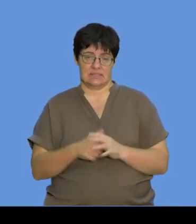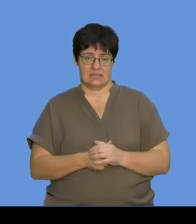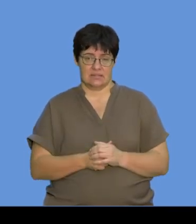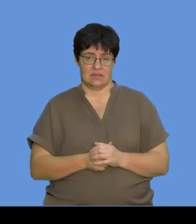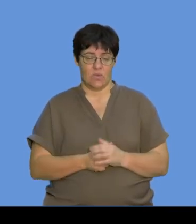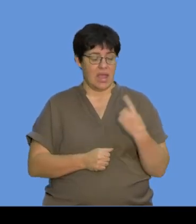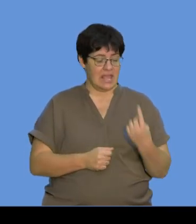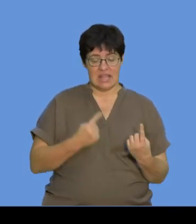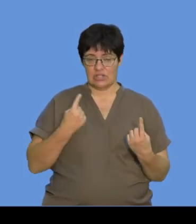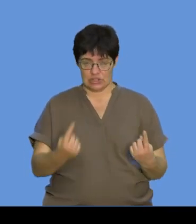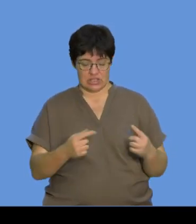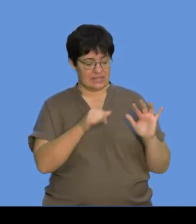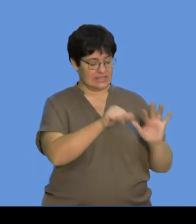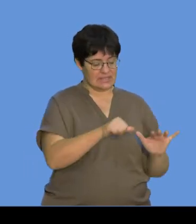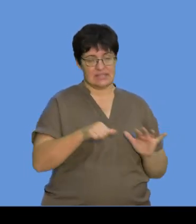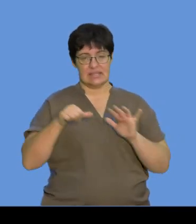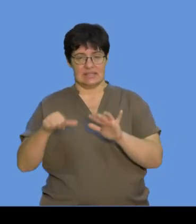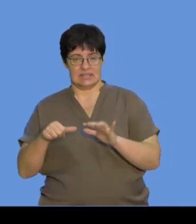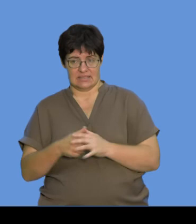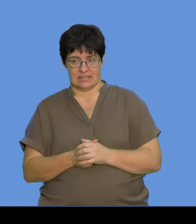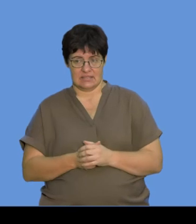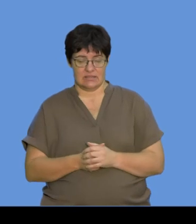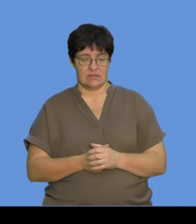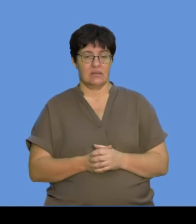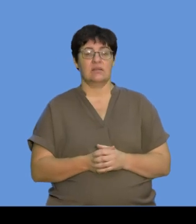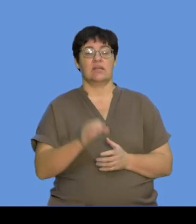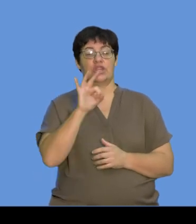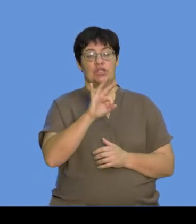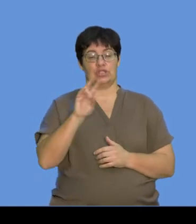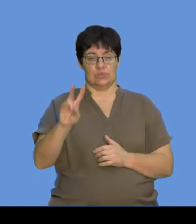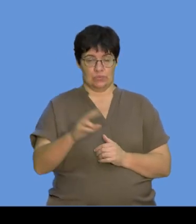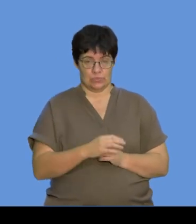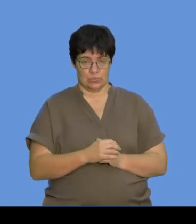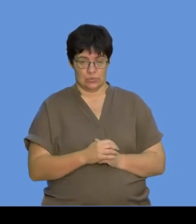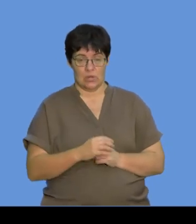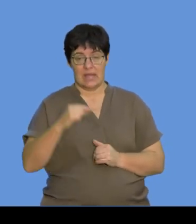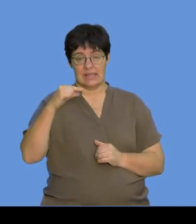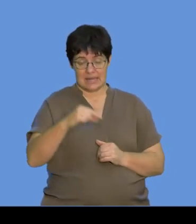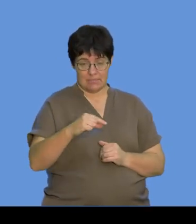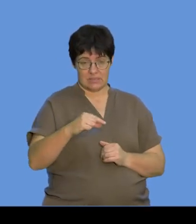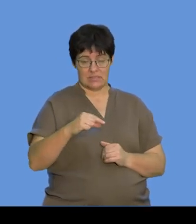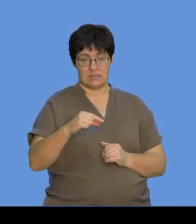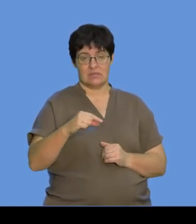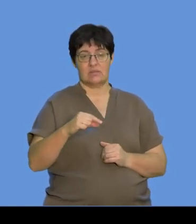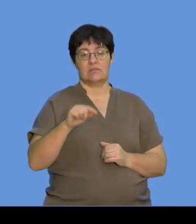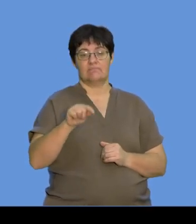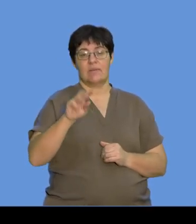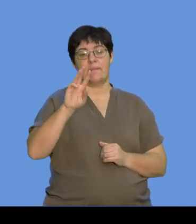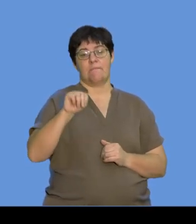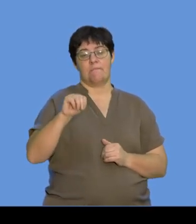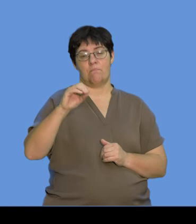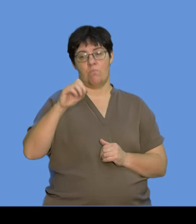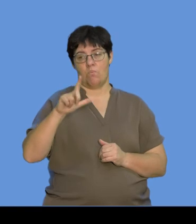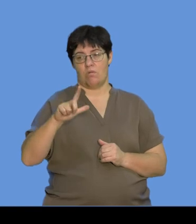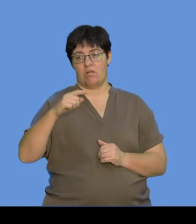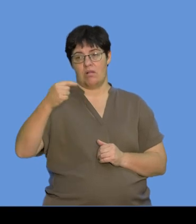them is 16. Then this would give us 32 grams per mole. Okay, that's the molar